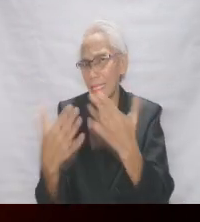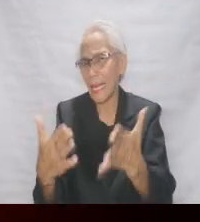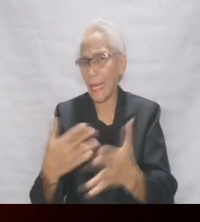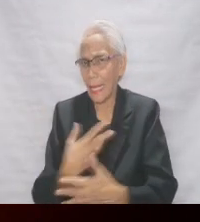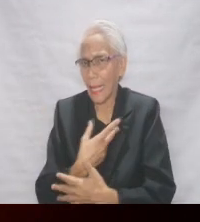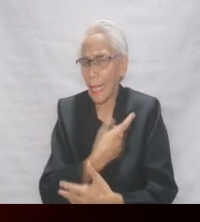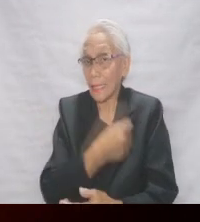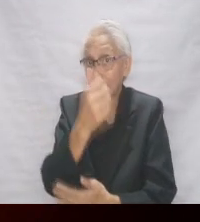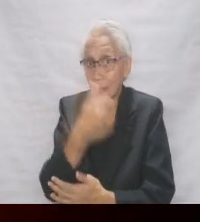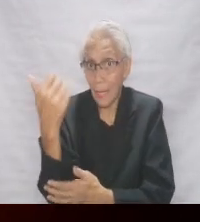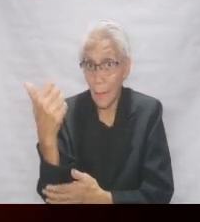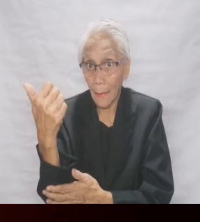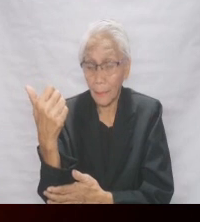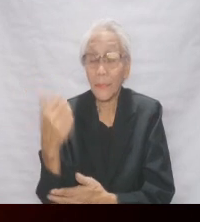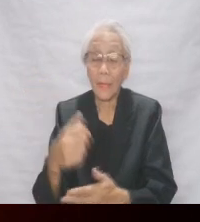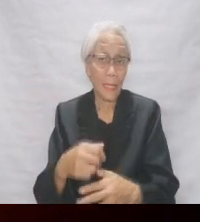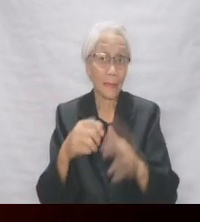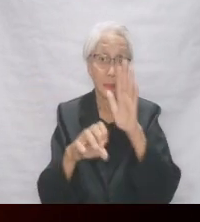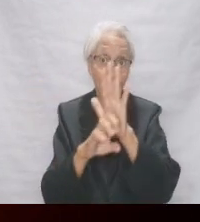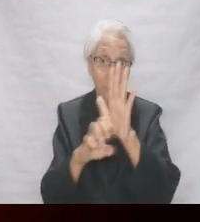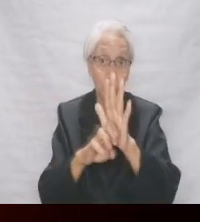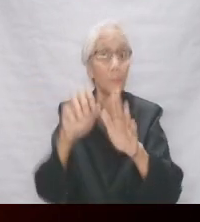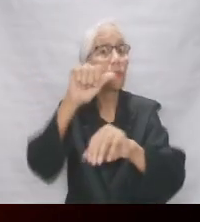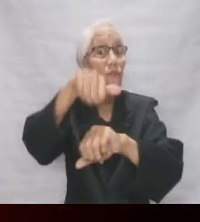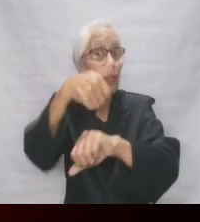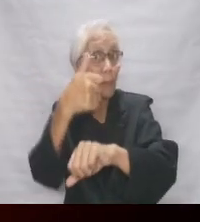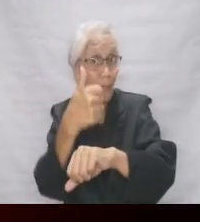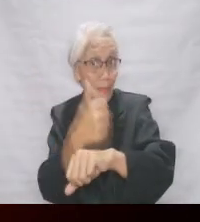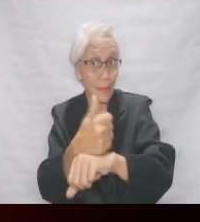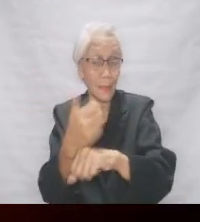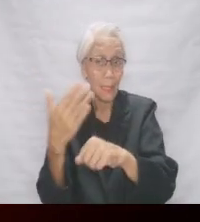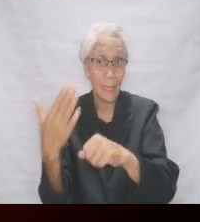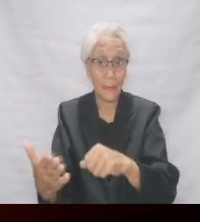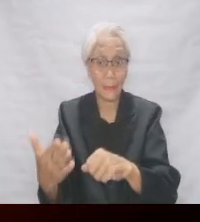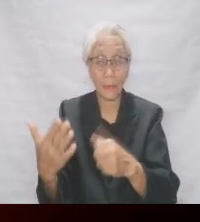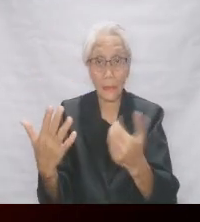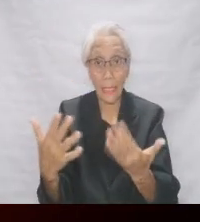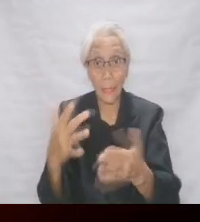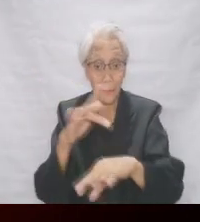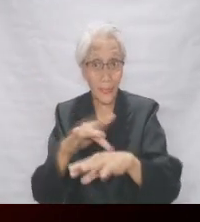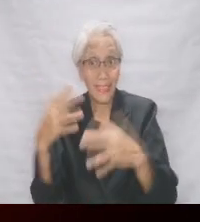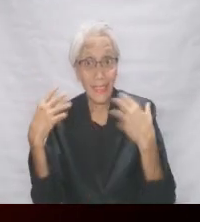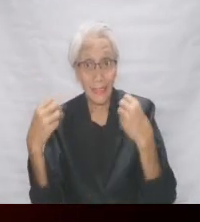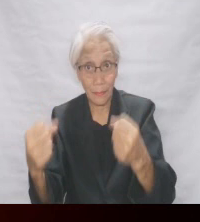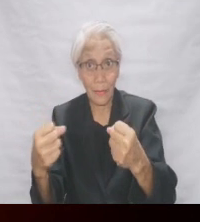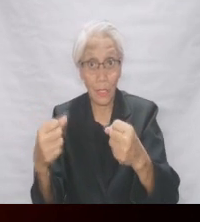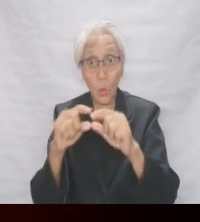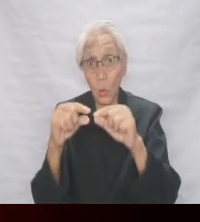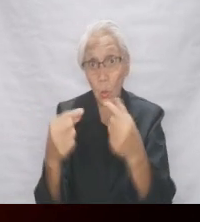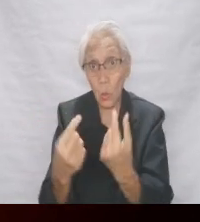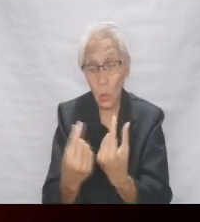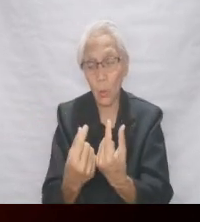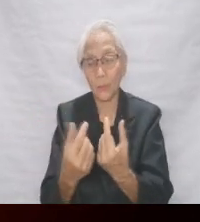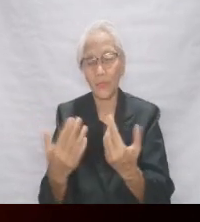others. Halimbawa, ang fundamentalist faith healing groups tulad ng Followers of Christ, narinig nyo na ba yan?